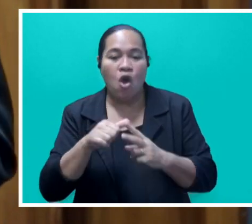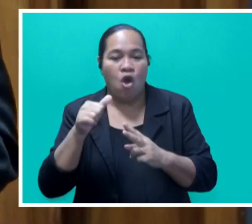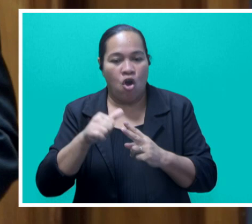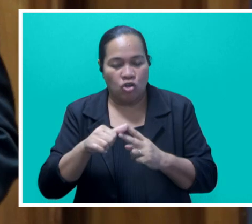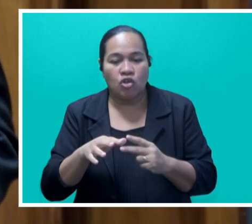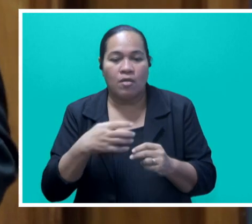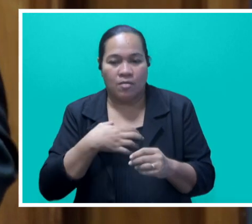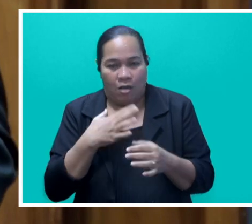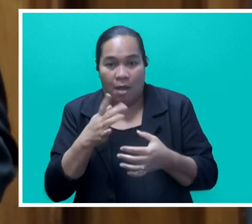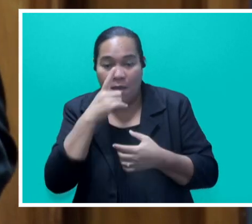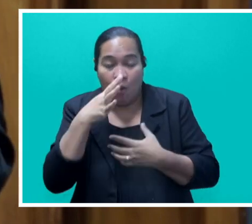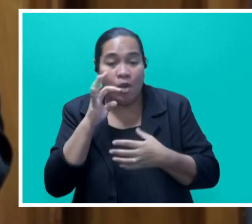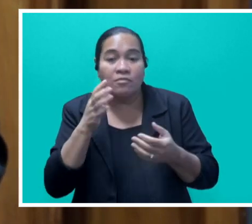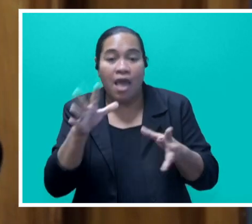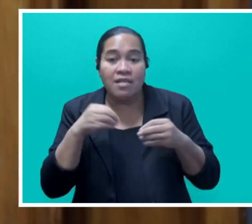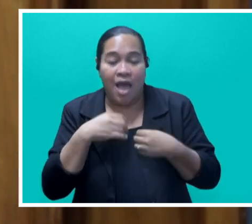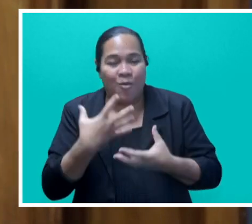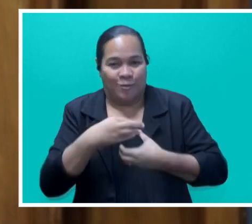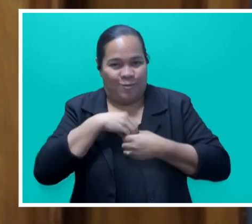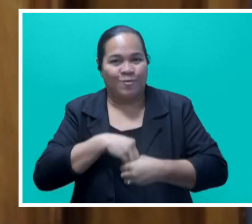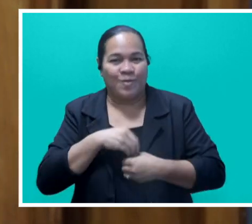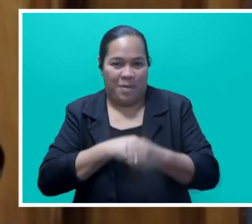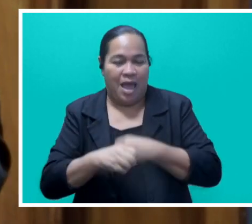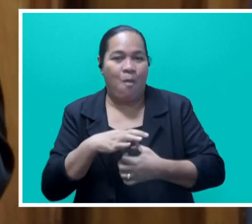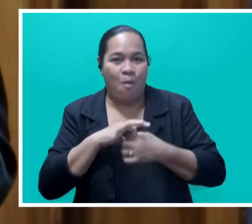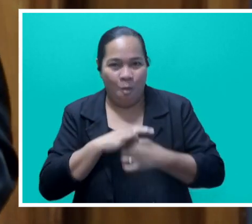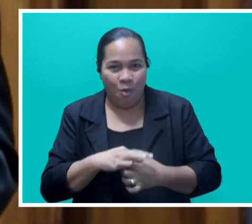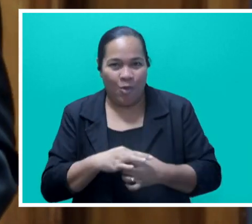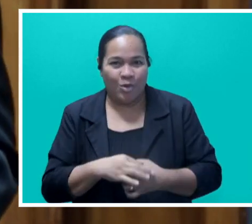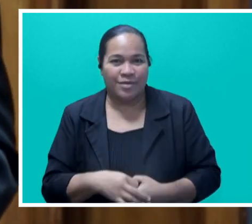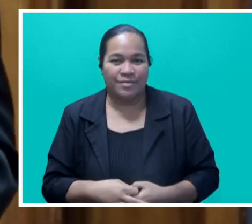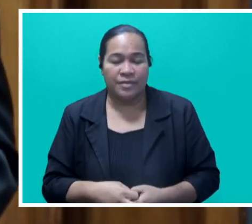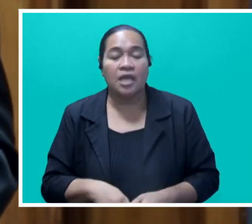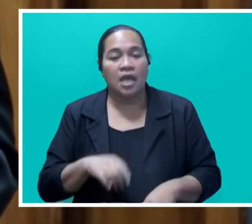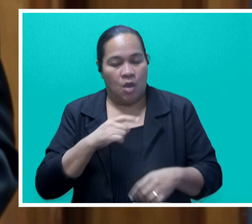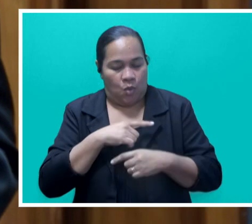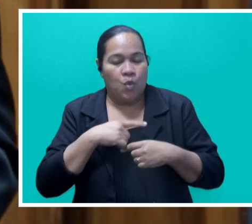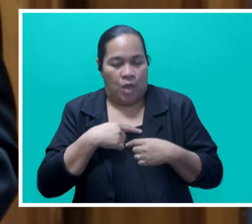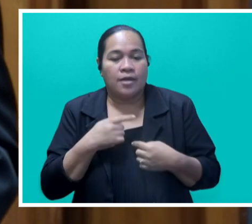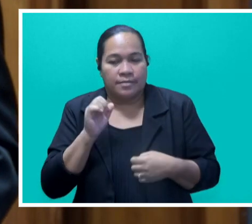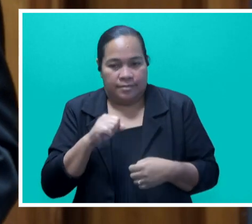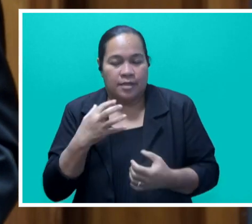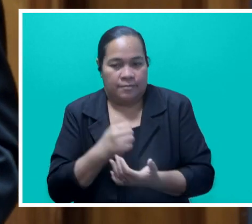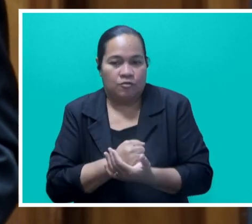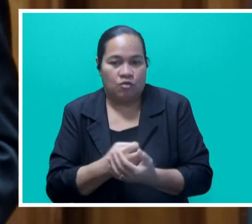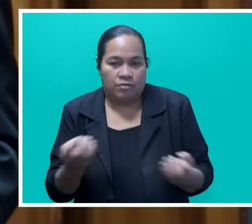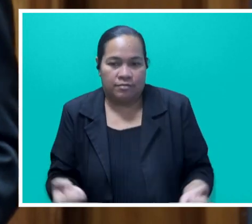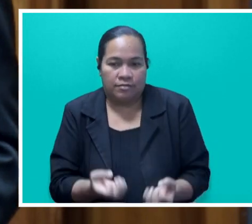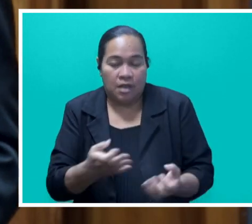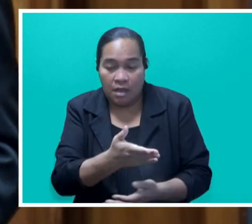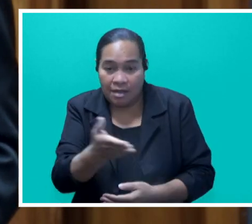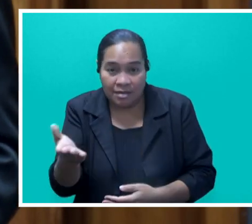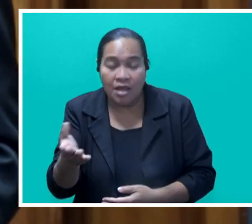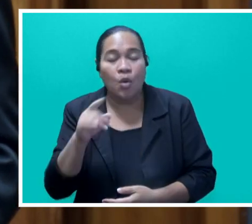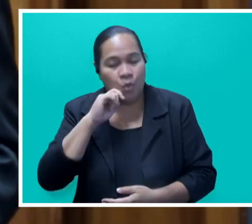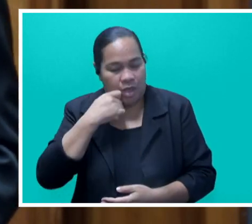greater ownership. Mr. Speaker, sir, we assure this nation and the people of Fiji that